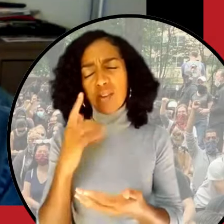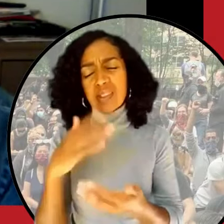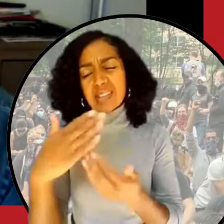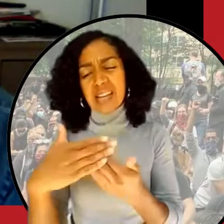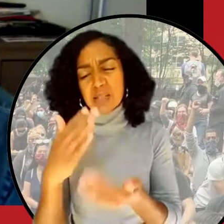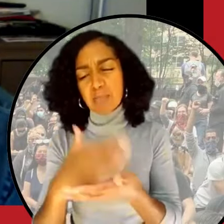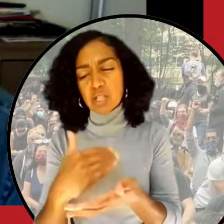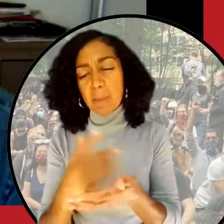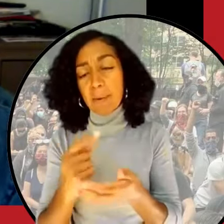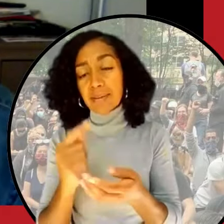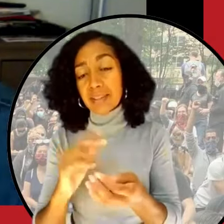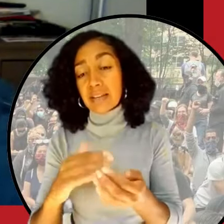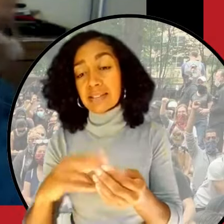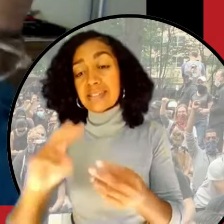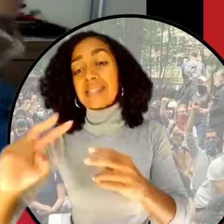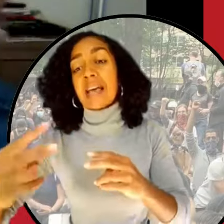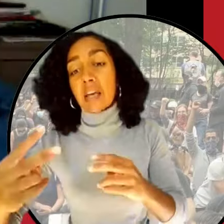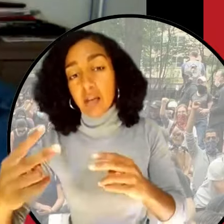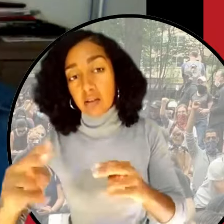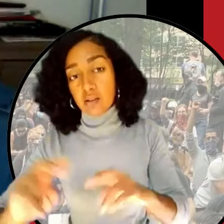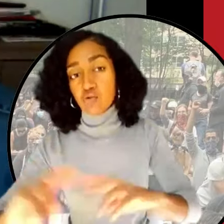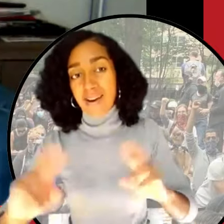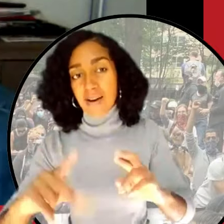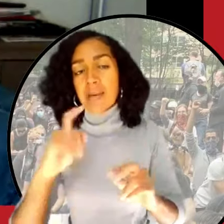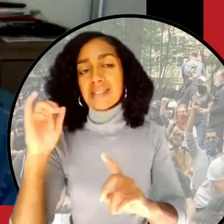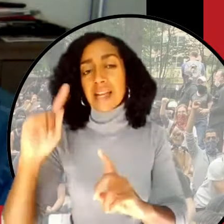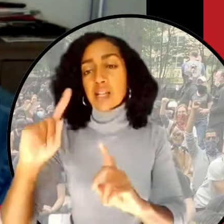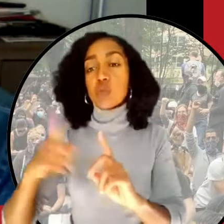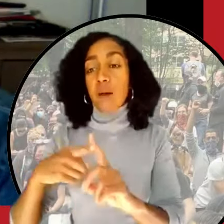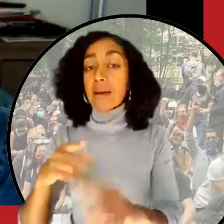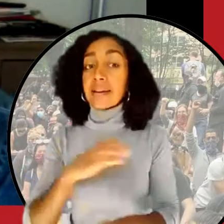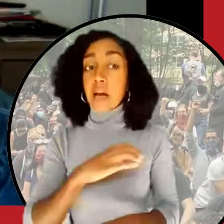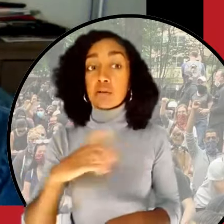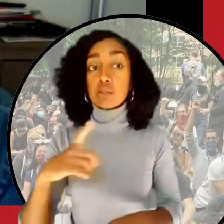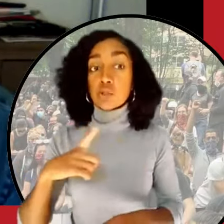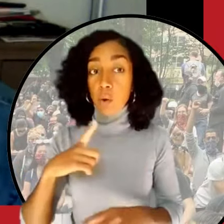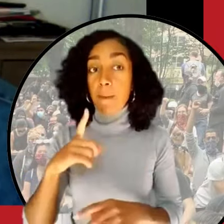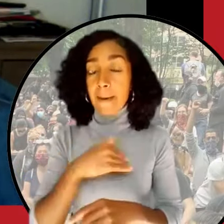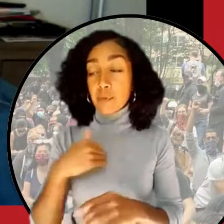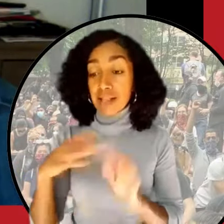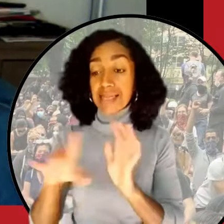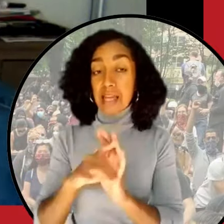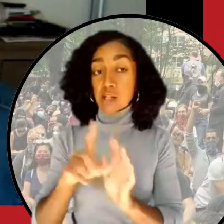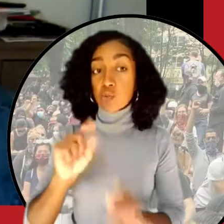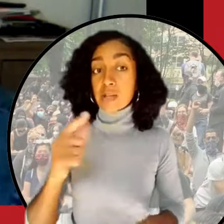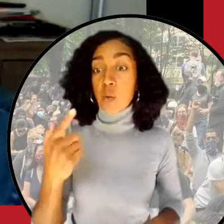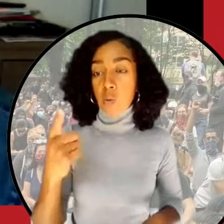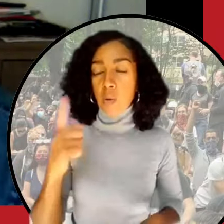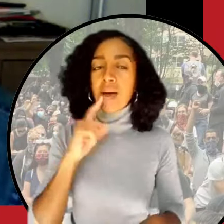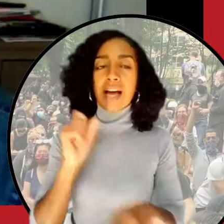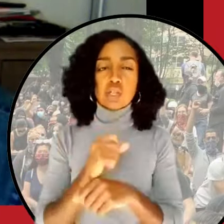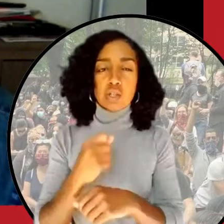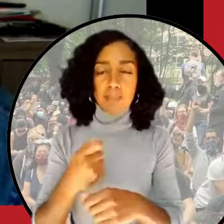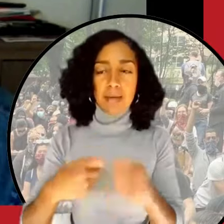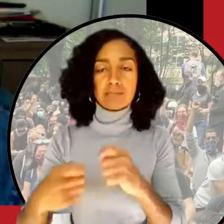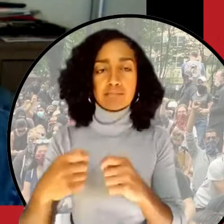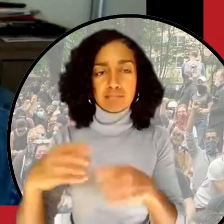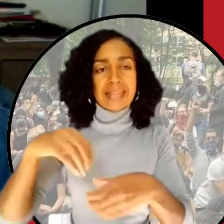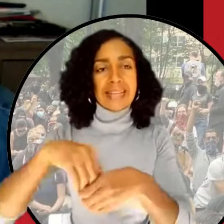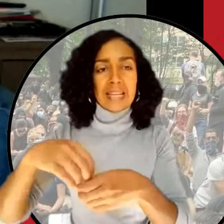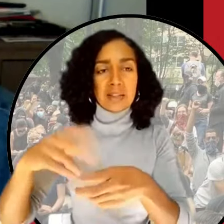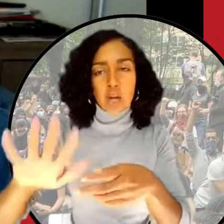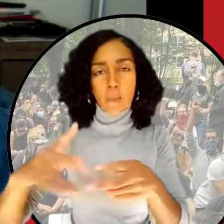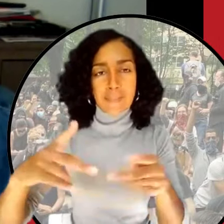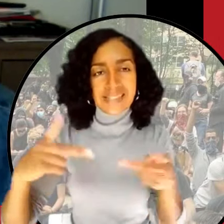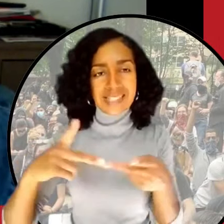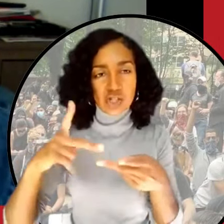but the following one, because that's when these council members that'll get elected in 2021 will actually end up, you know, in office. Getting